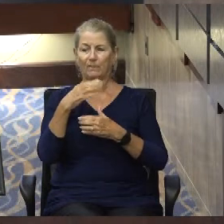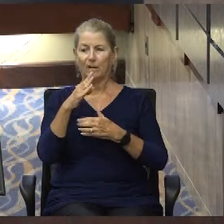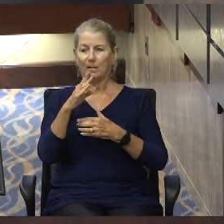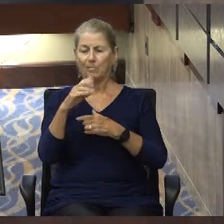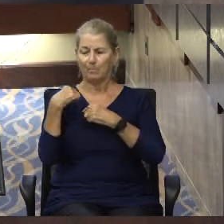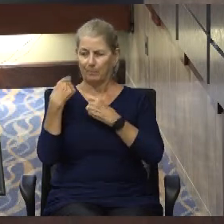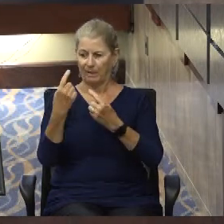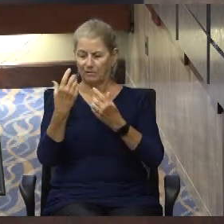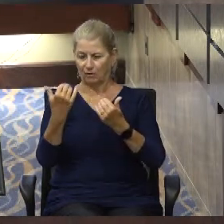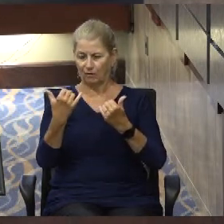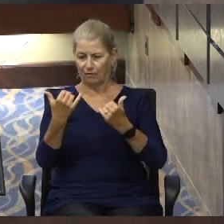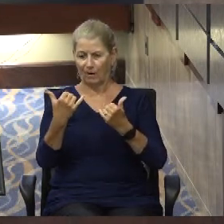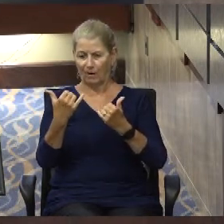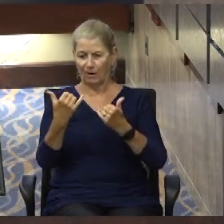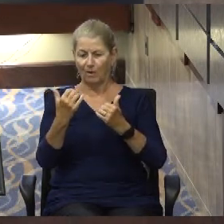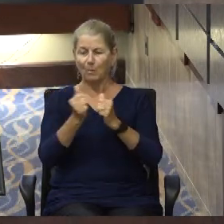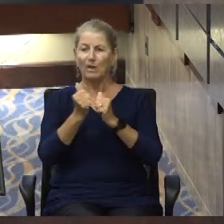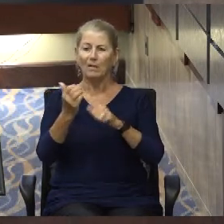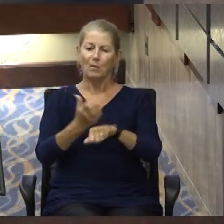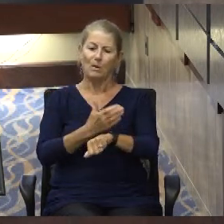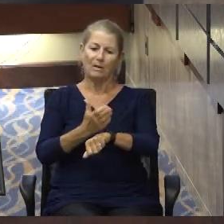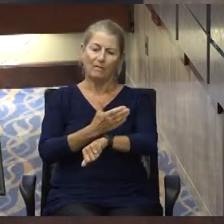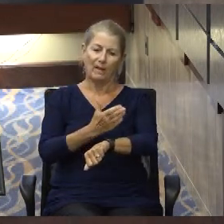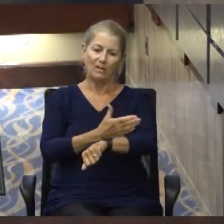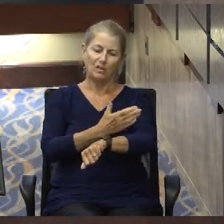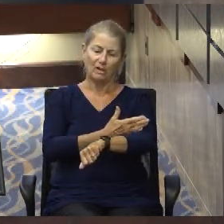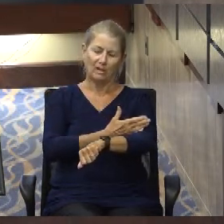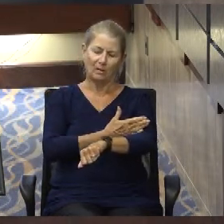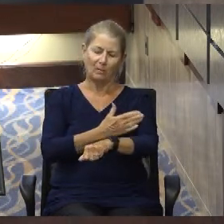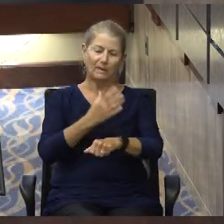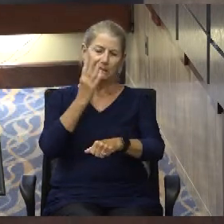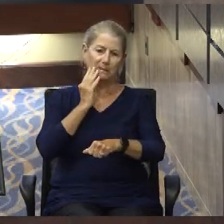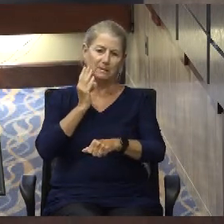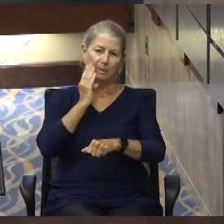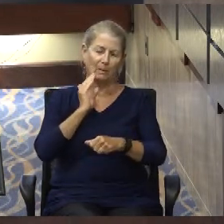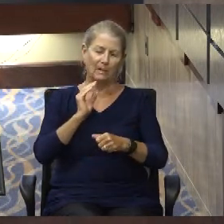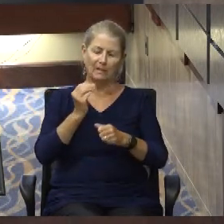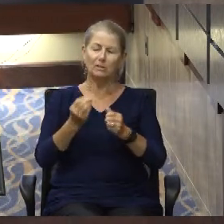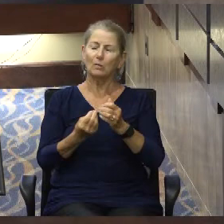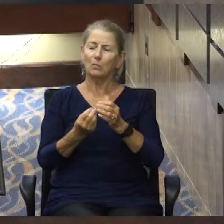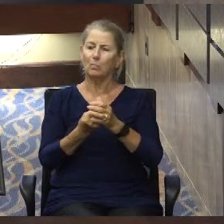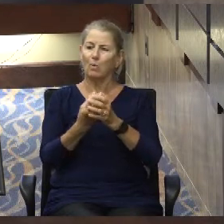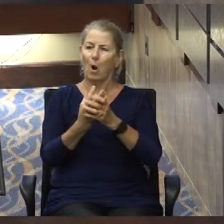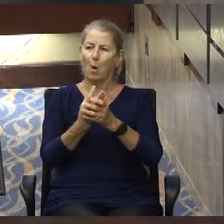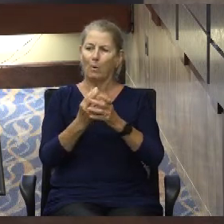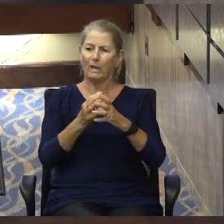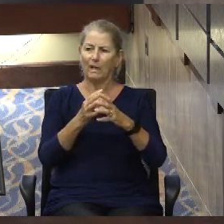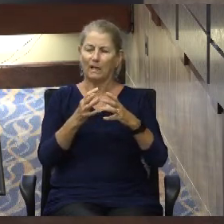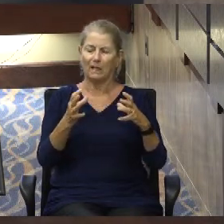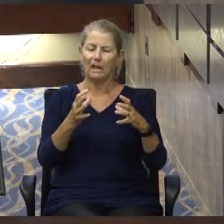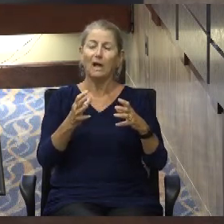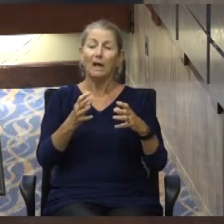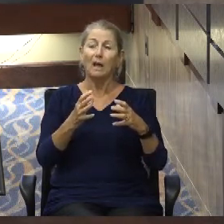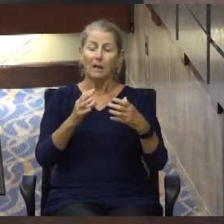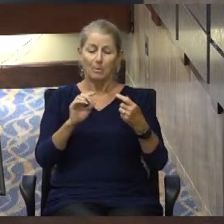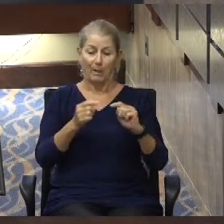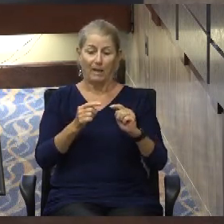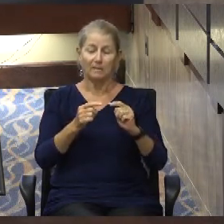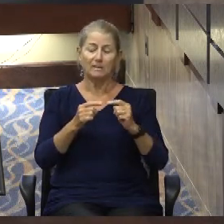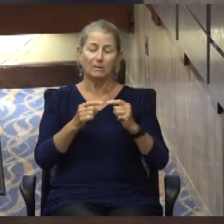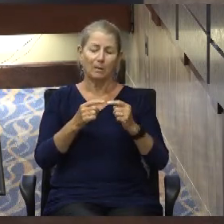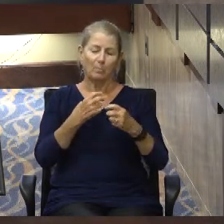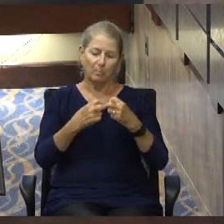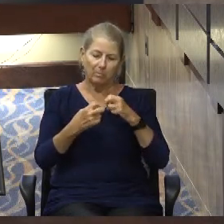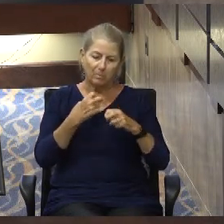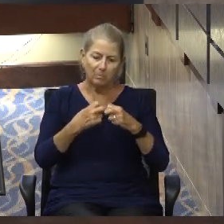be. And with renovation comes growing pains. But certainly, and while we might be experiencing some of